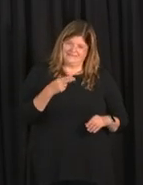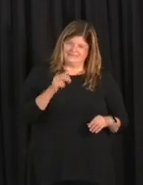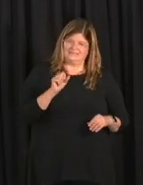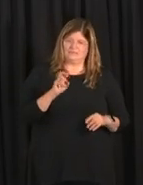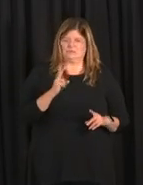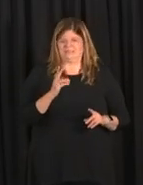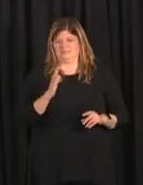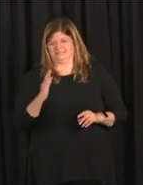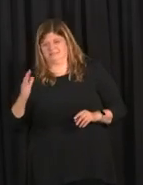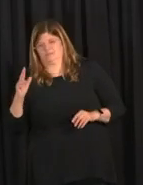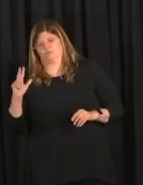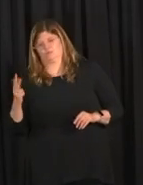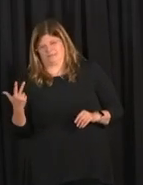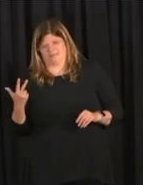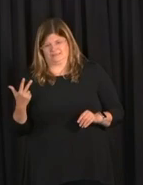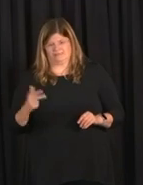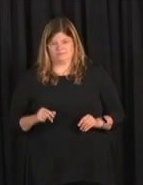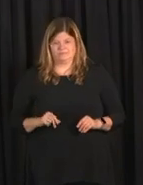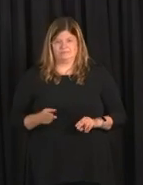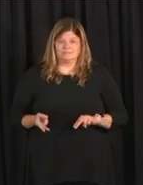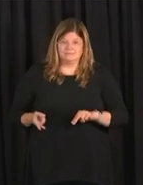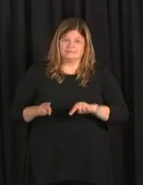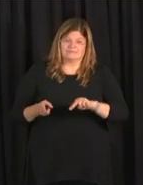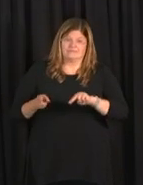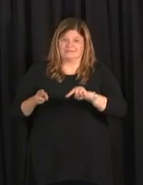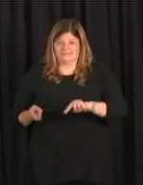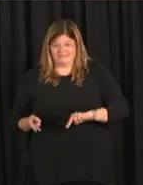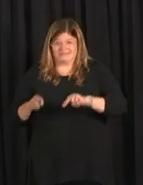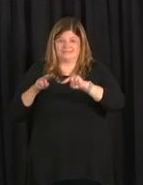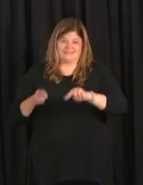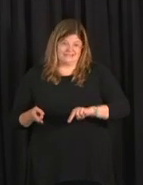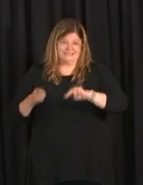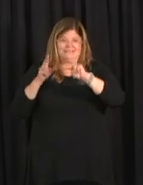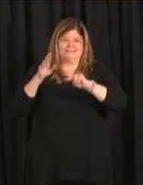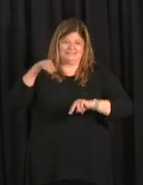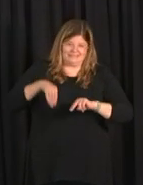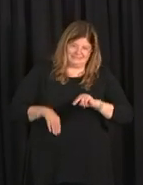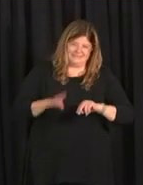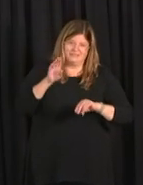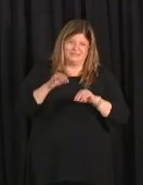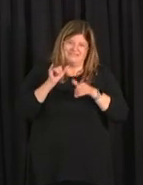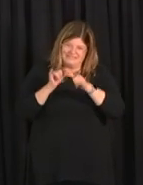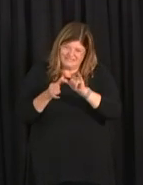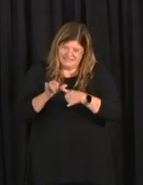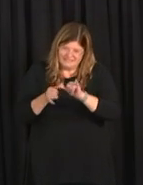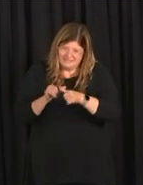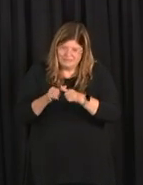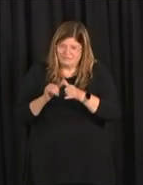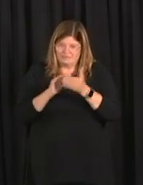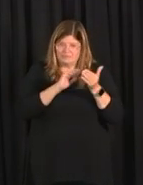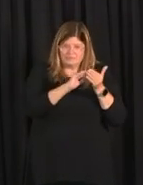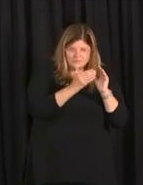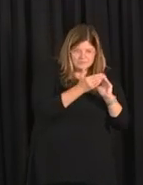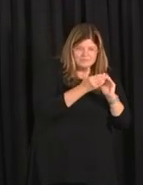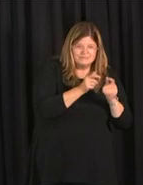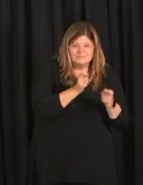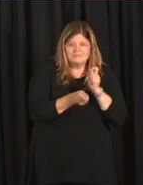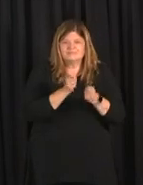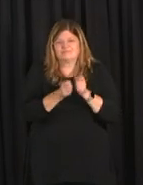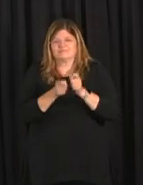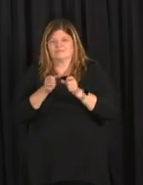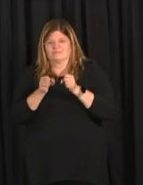3, and may have to dial up or dial down accordingly those community mitigation